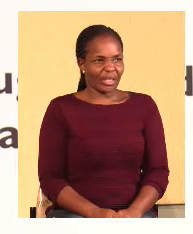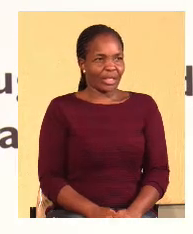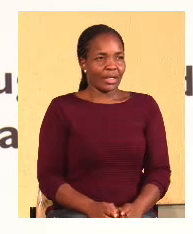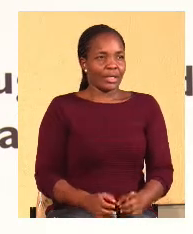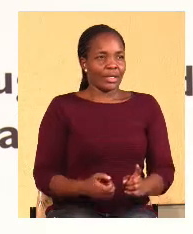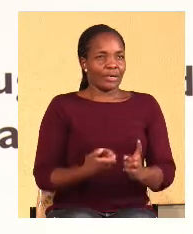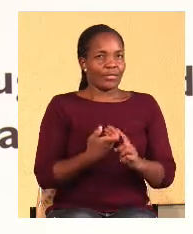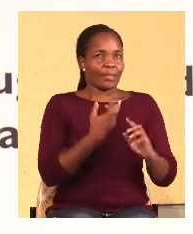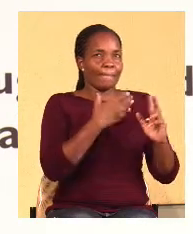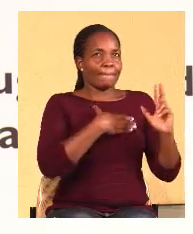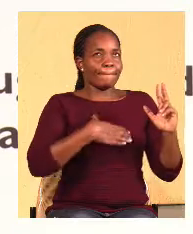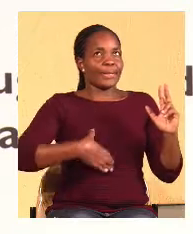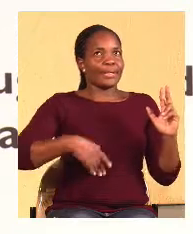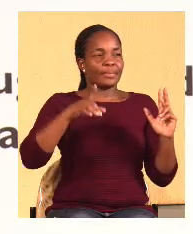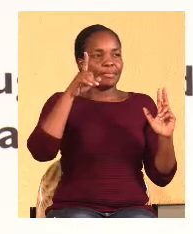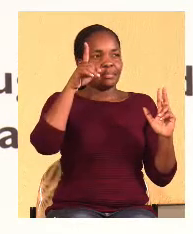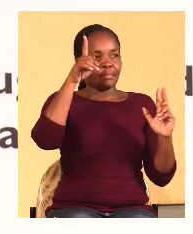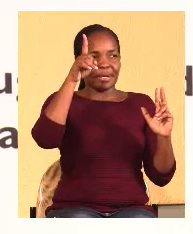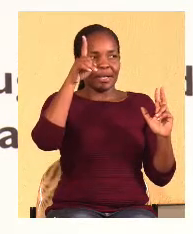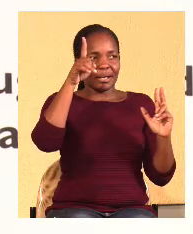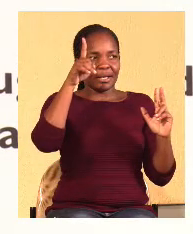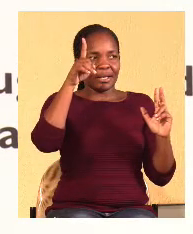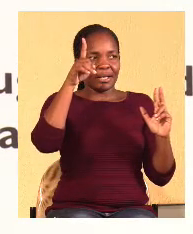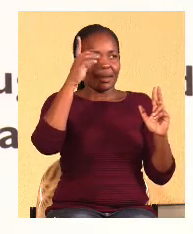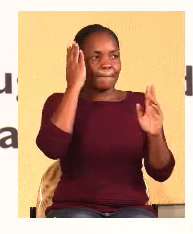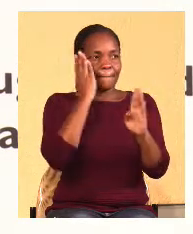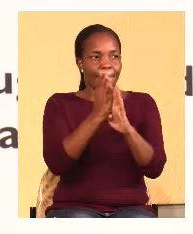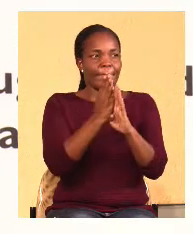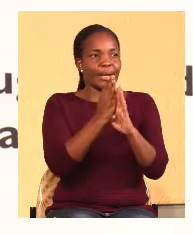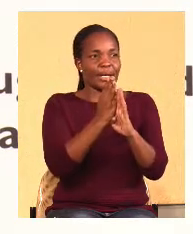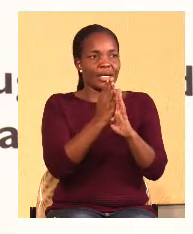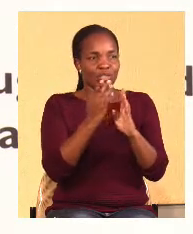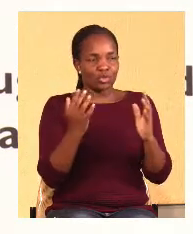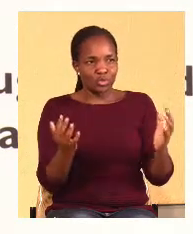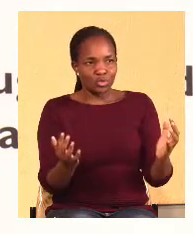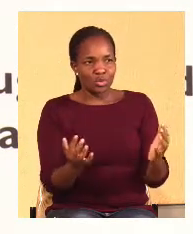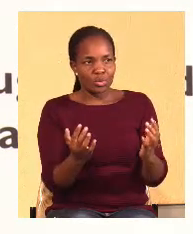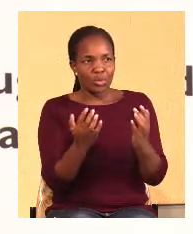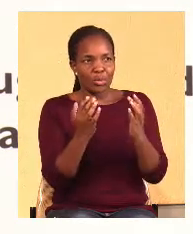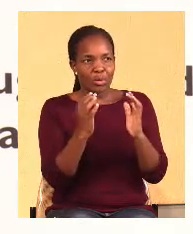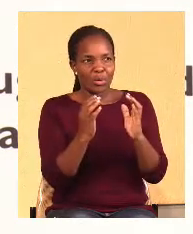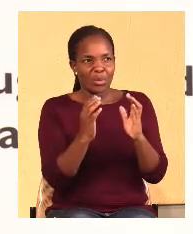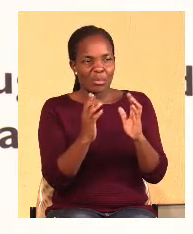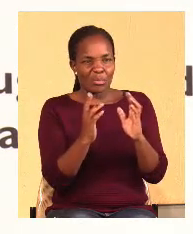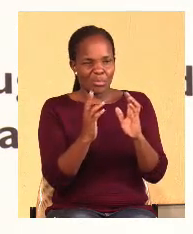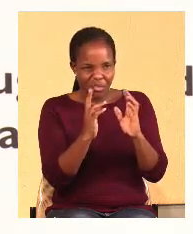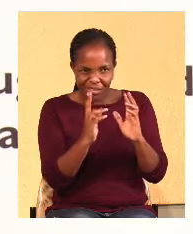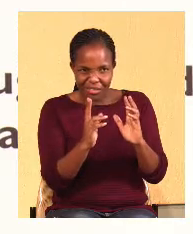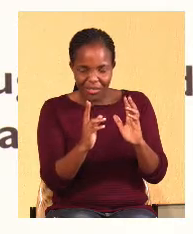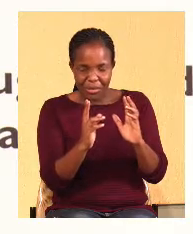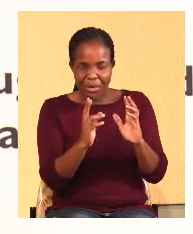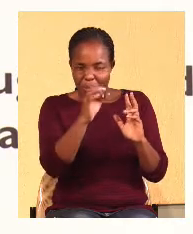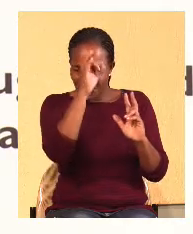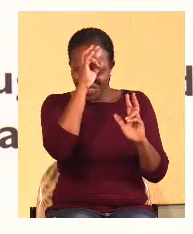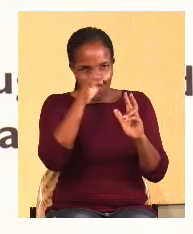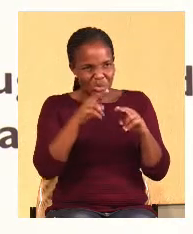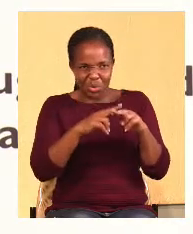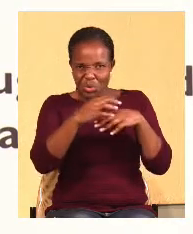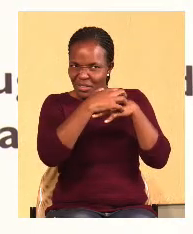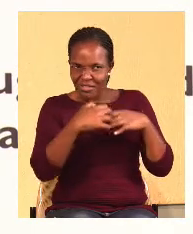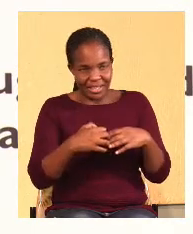and the leaders in the security sector that encourages the use of violence and force against